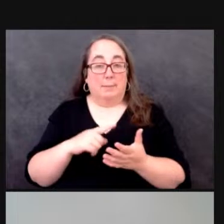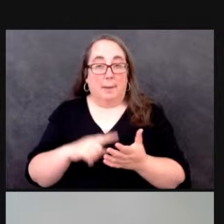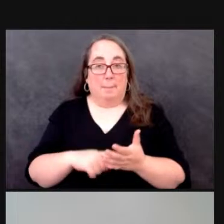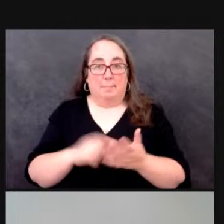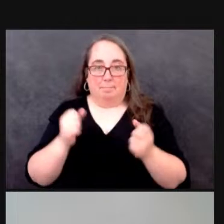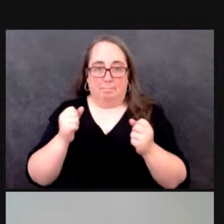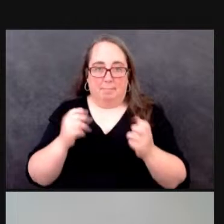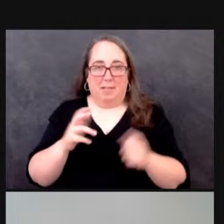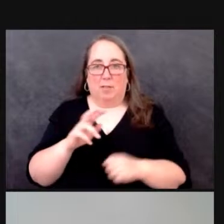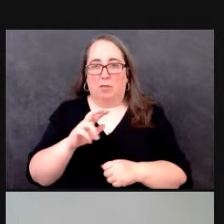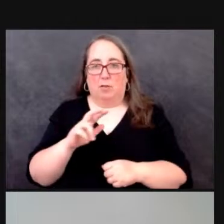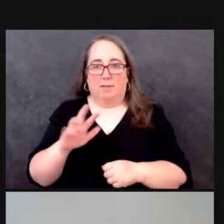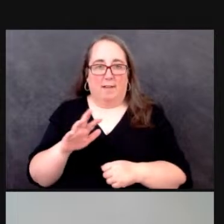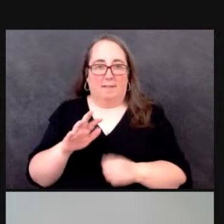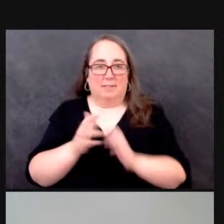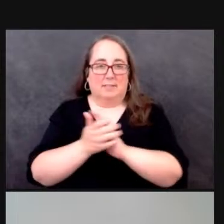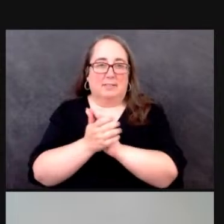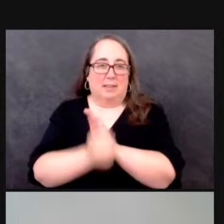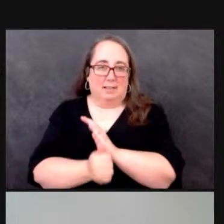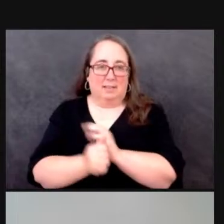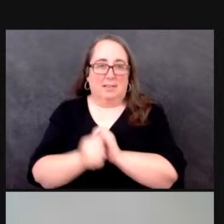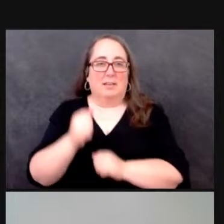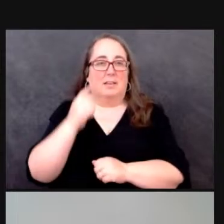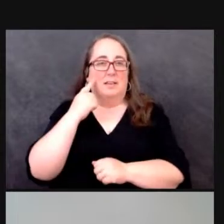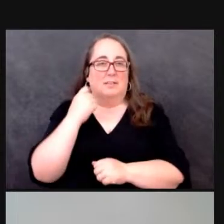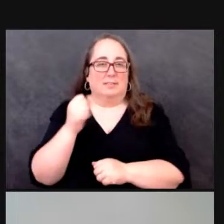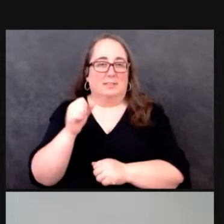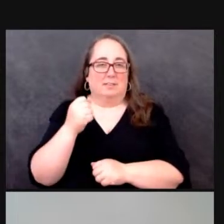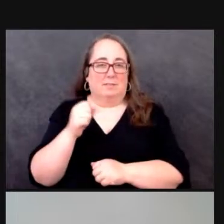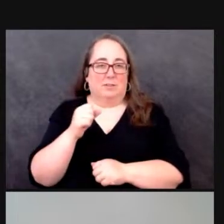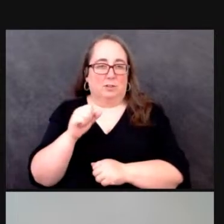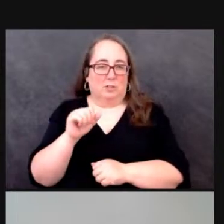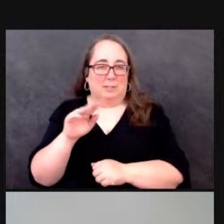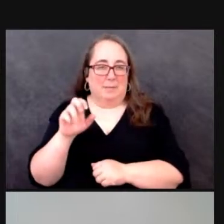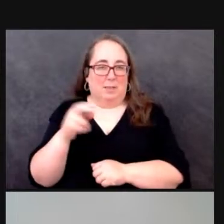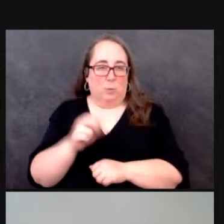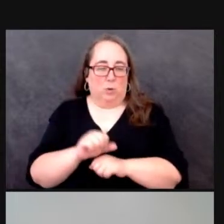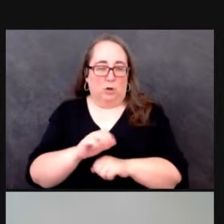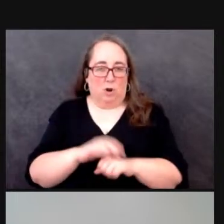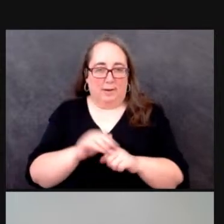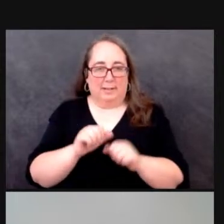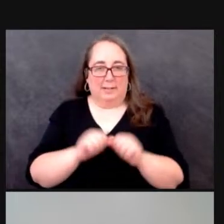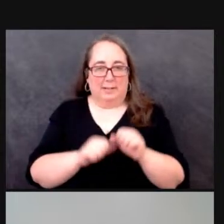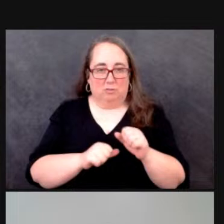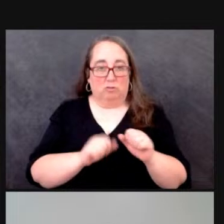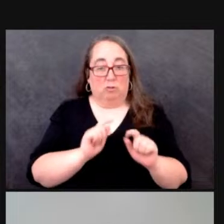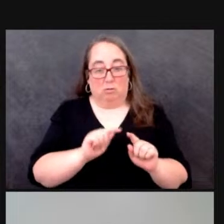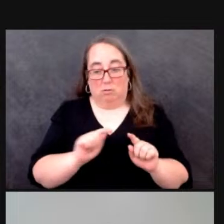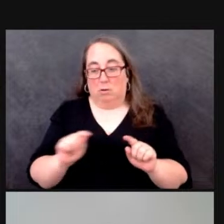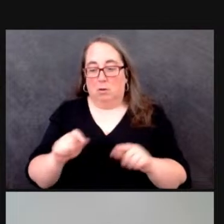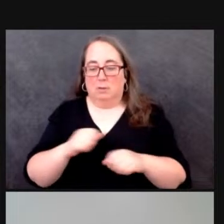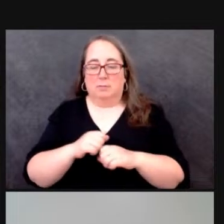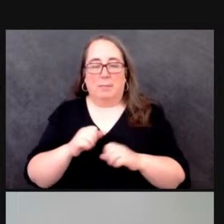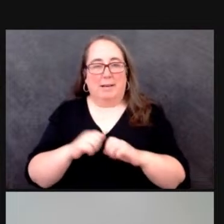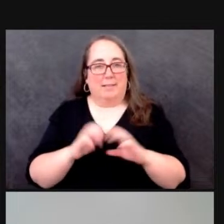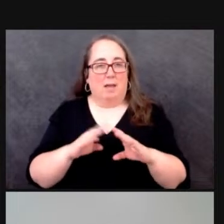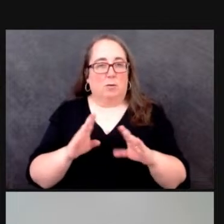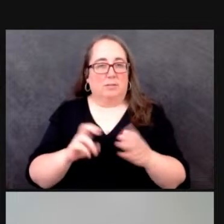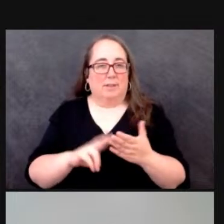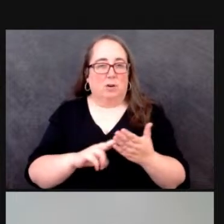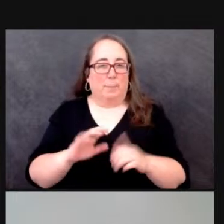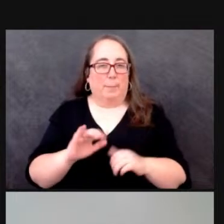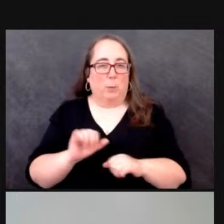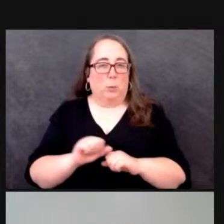many as 35 skilled silversmiths working on it. Every one of those pieces was made in the house of the contractors by workmen in